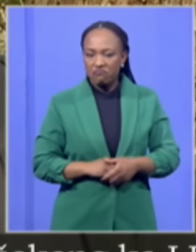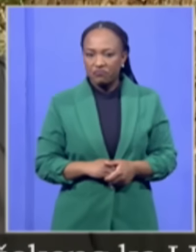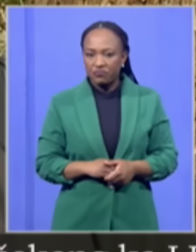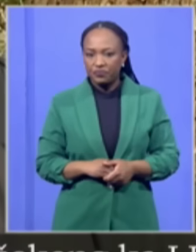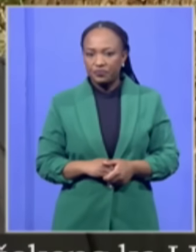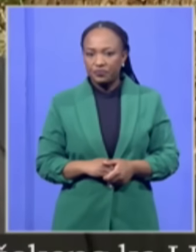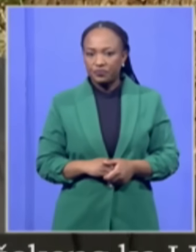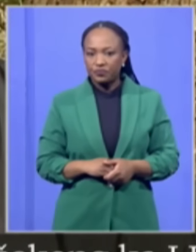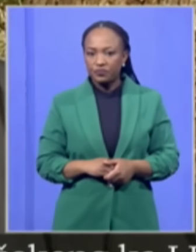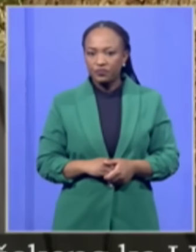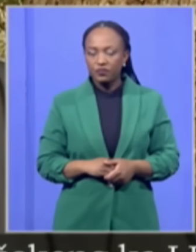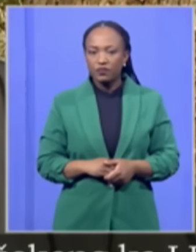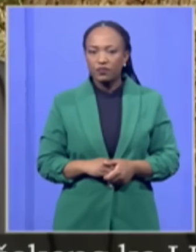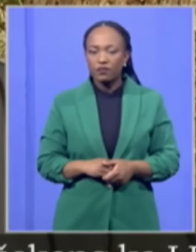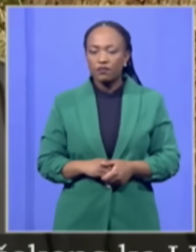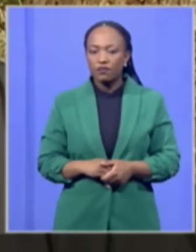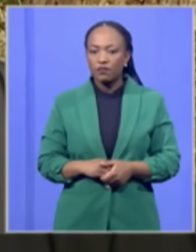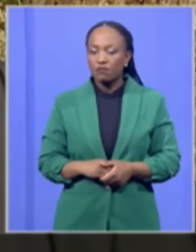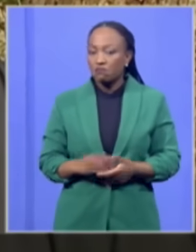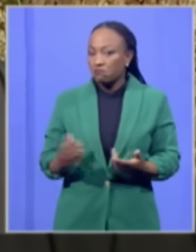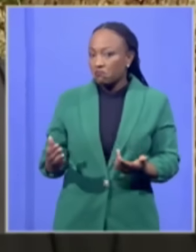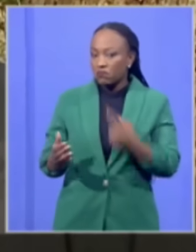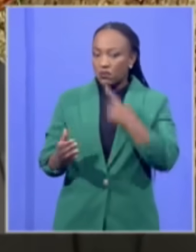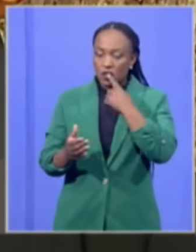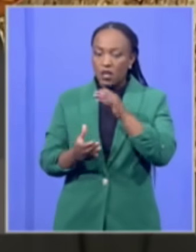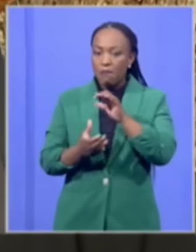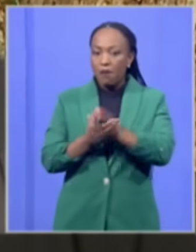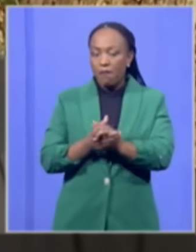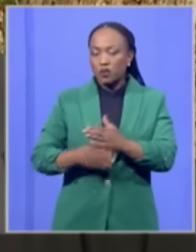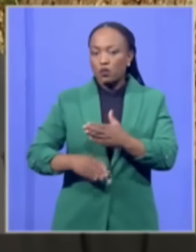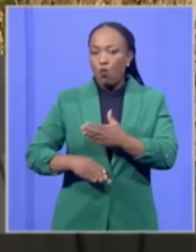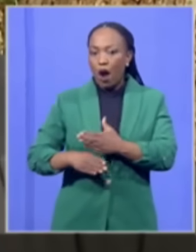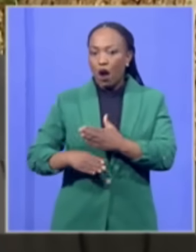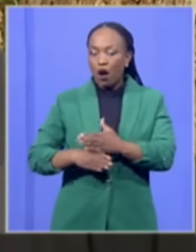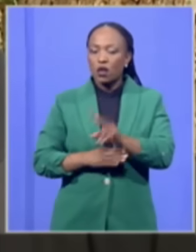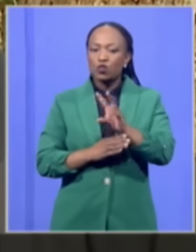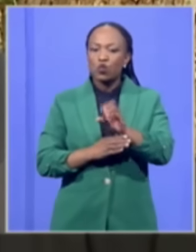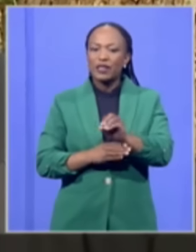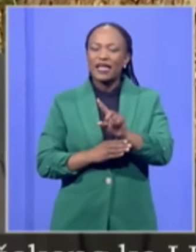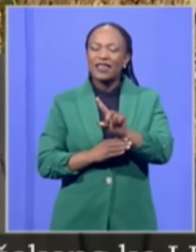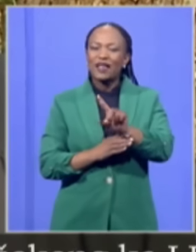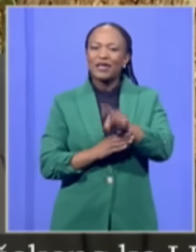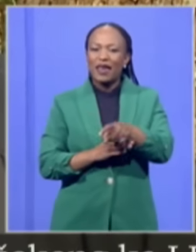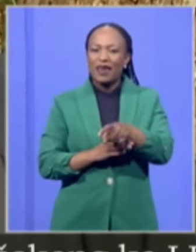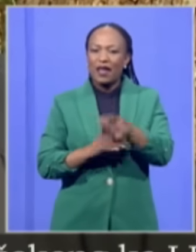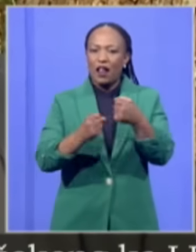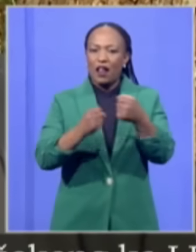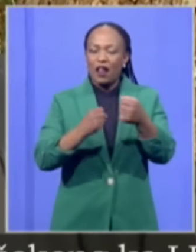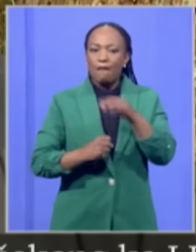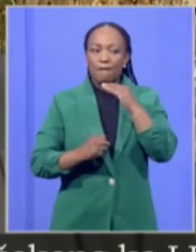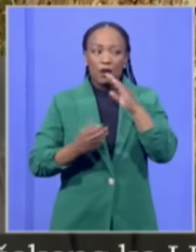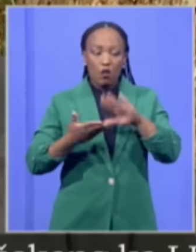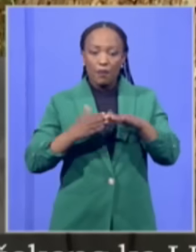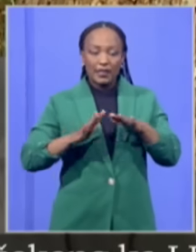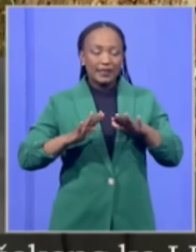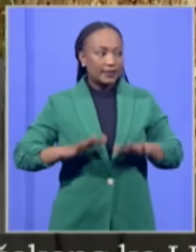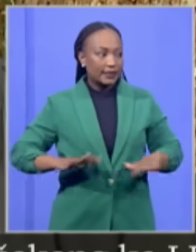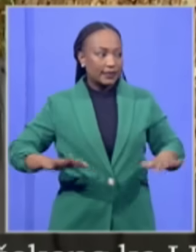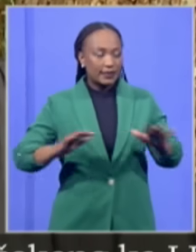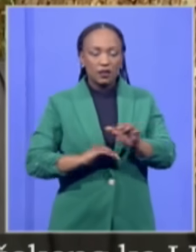We promised 20,000 jobs in Musina in a community which is plus minus 100,000. That's a huge boost for